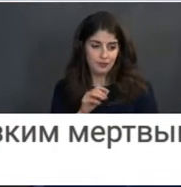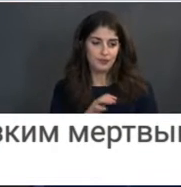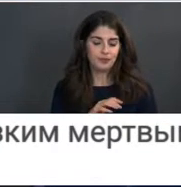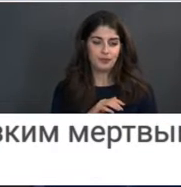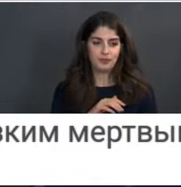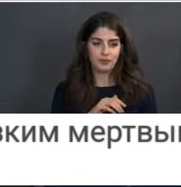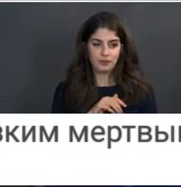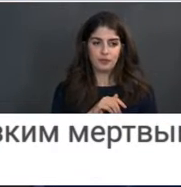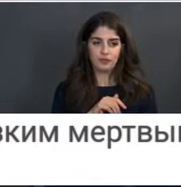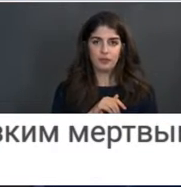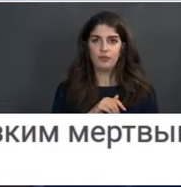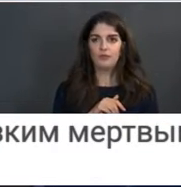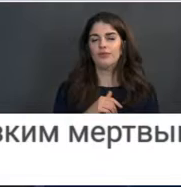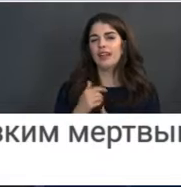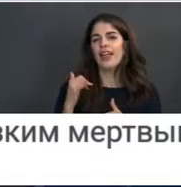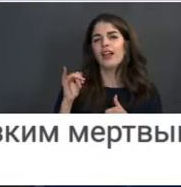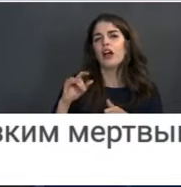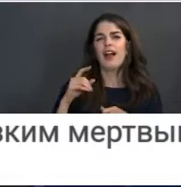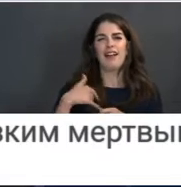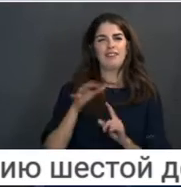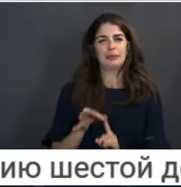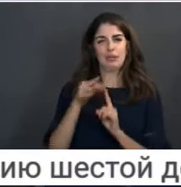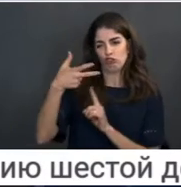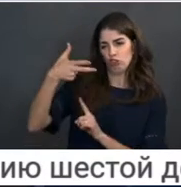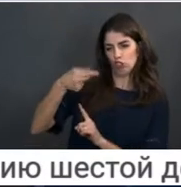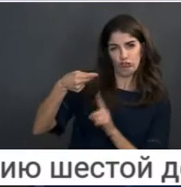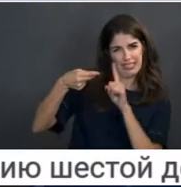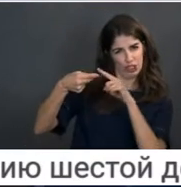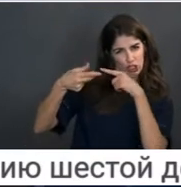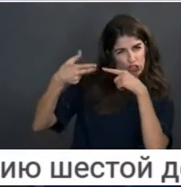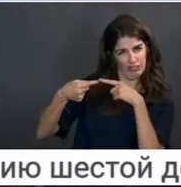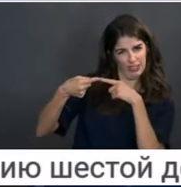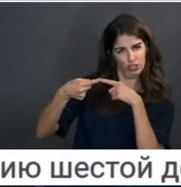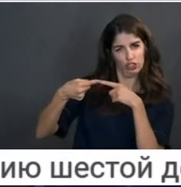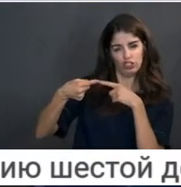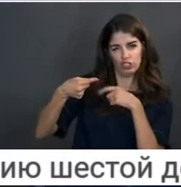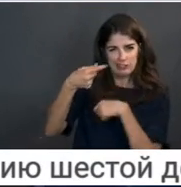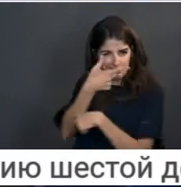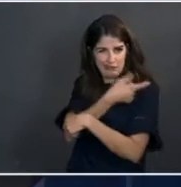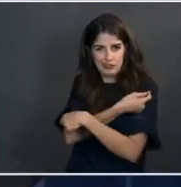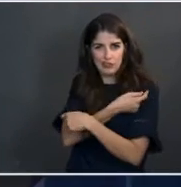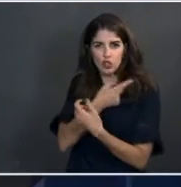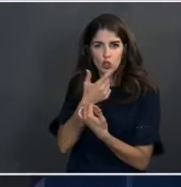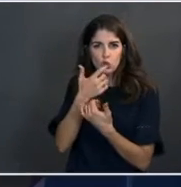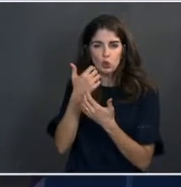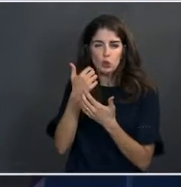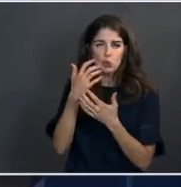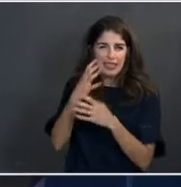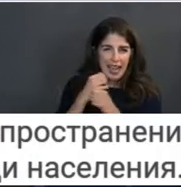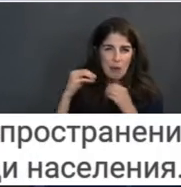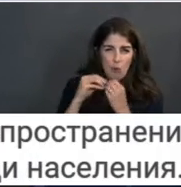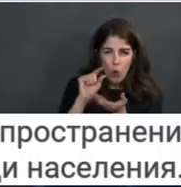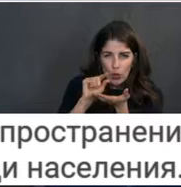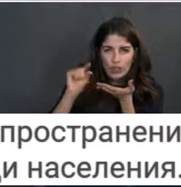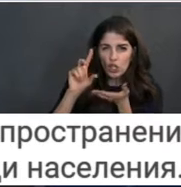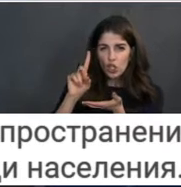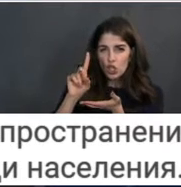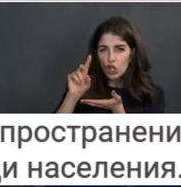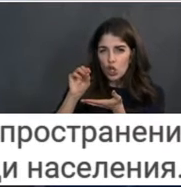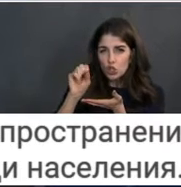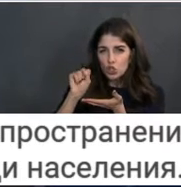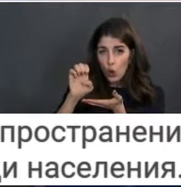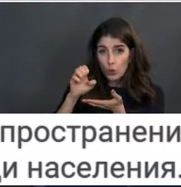that Ron Klain spoke about was low dead space syringes, which are the key to getting the 6th dose out of the Pfizer vial. Pivotal in